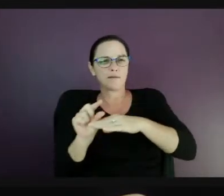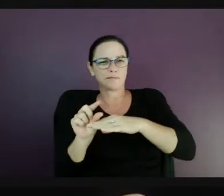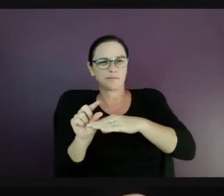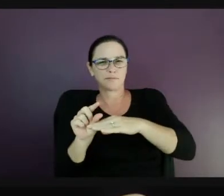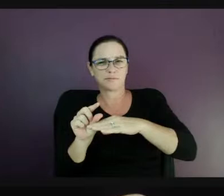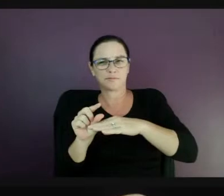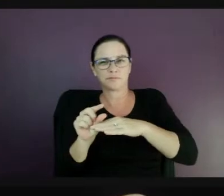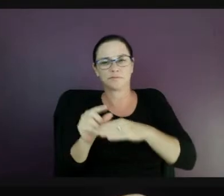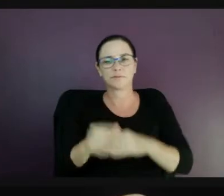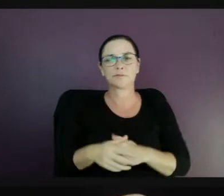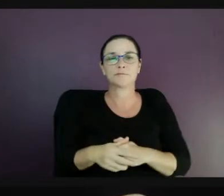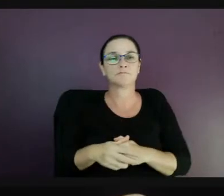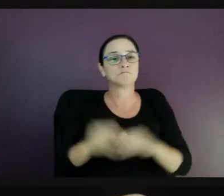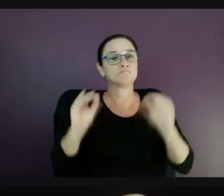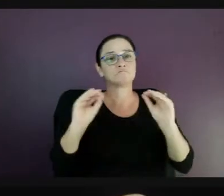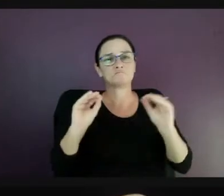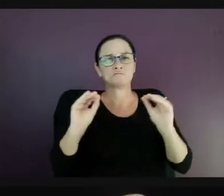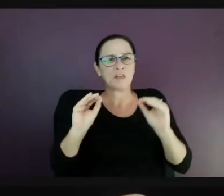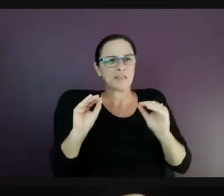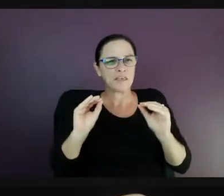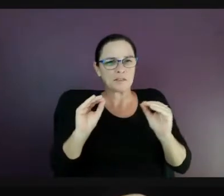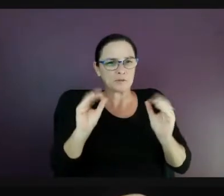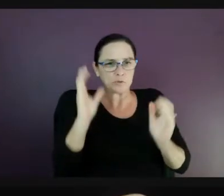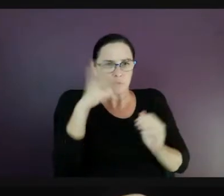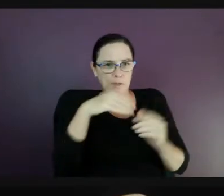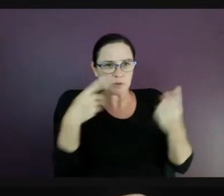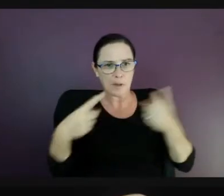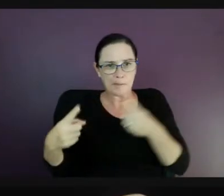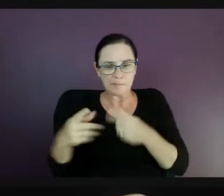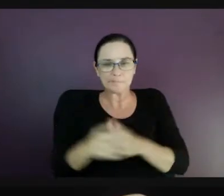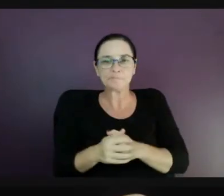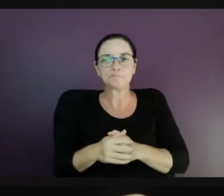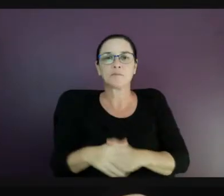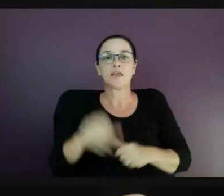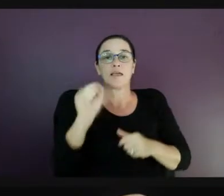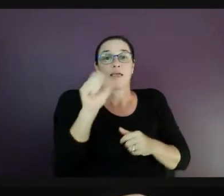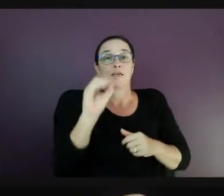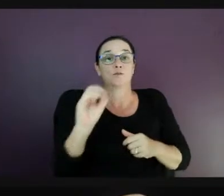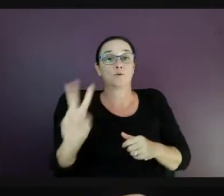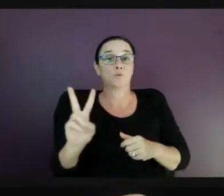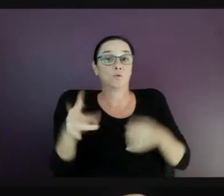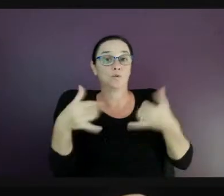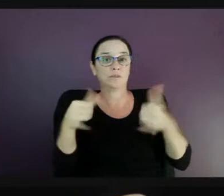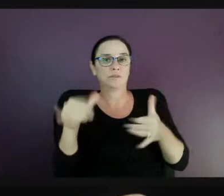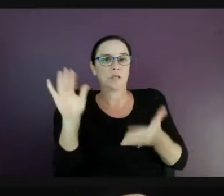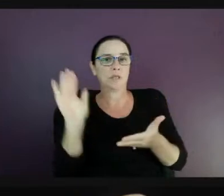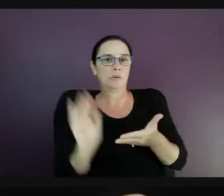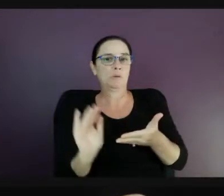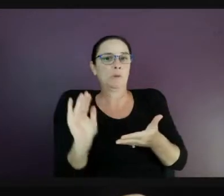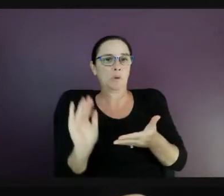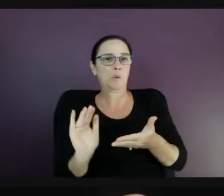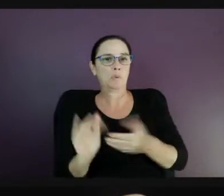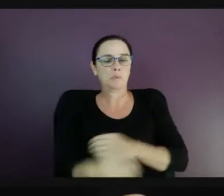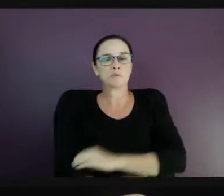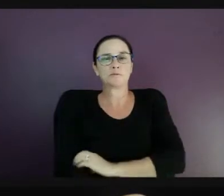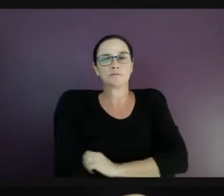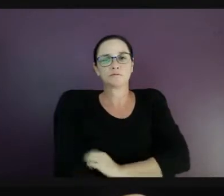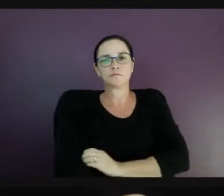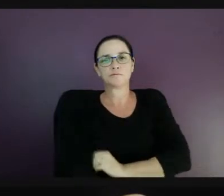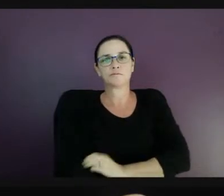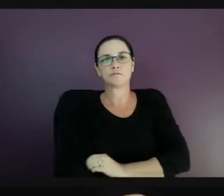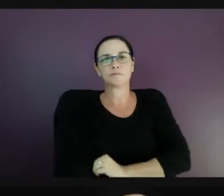So nothing funny going on there. SO2 is still low. We can move on from that, and here is the